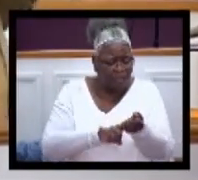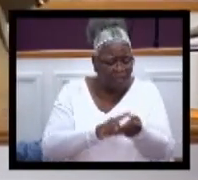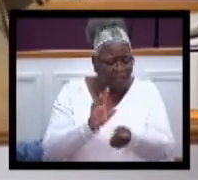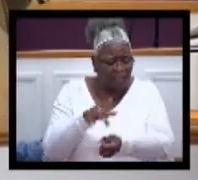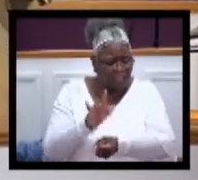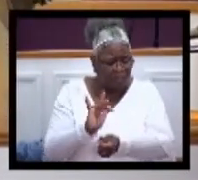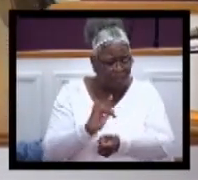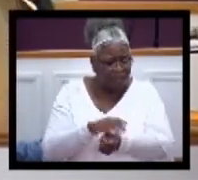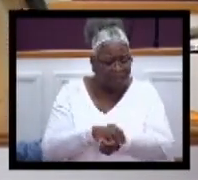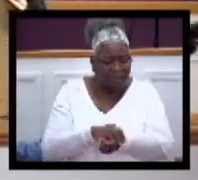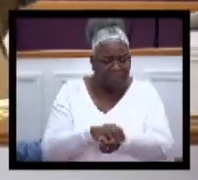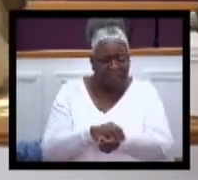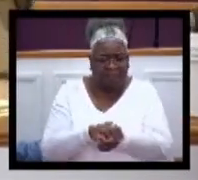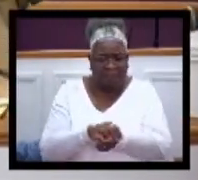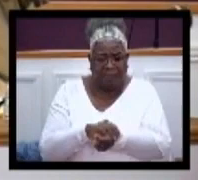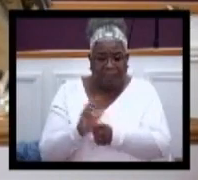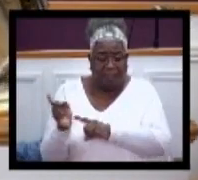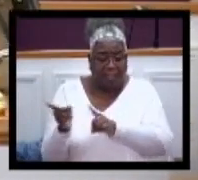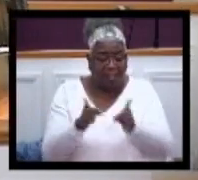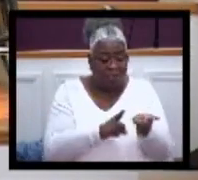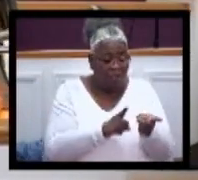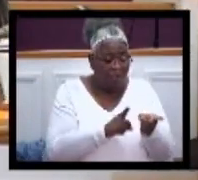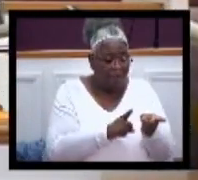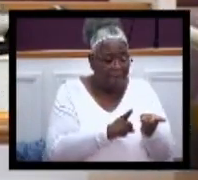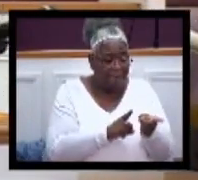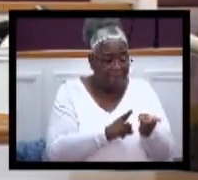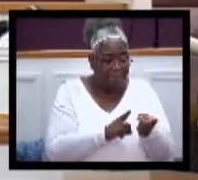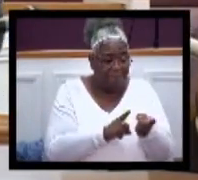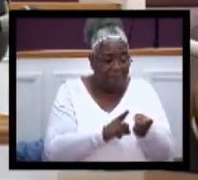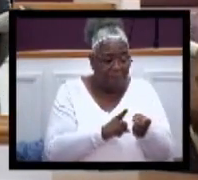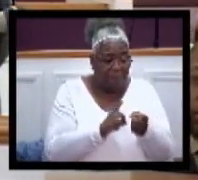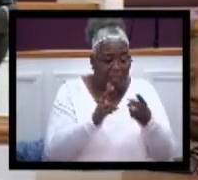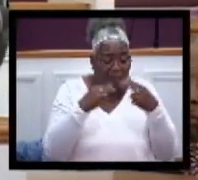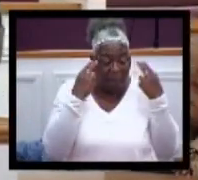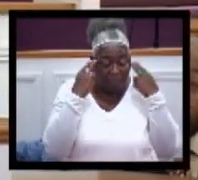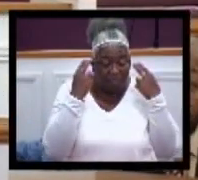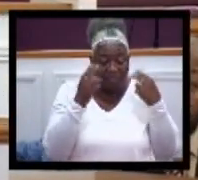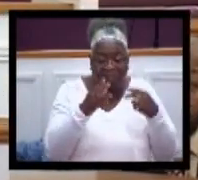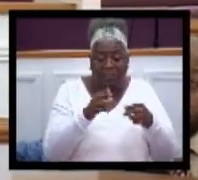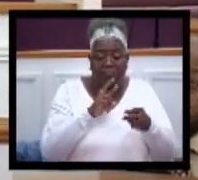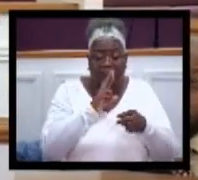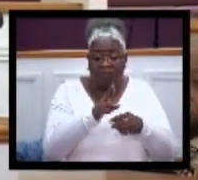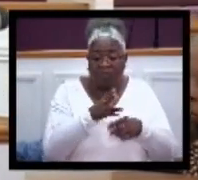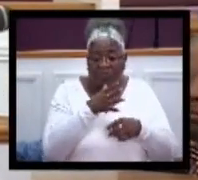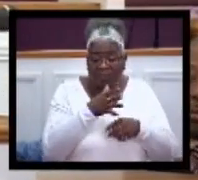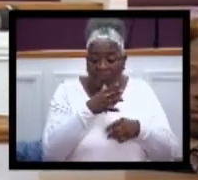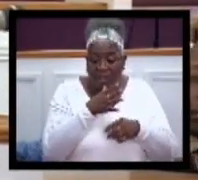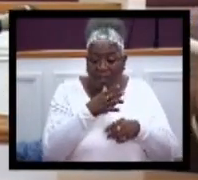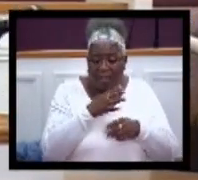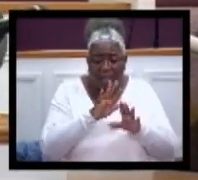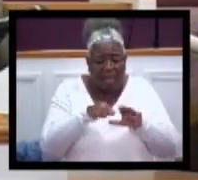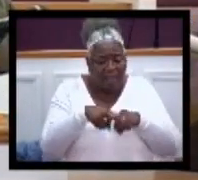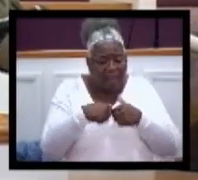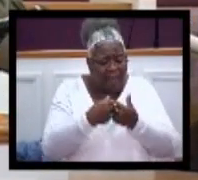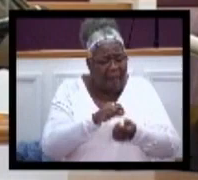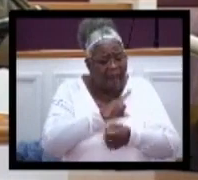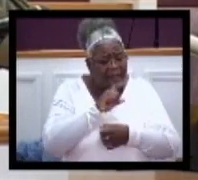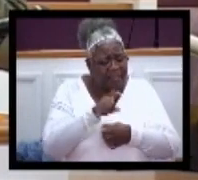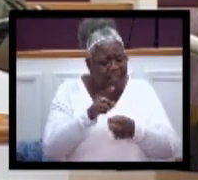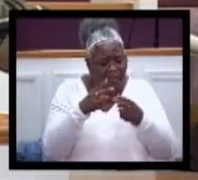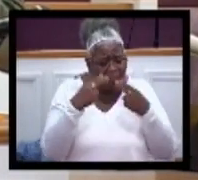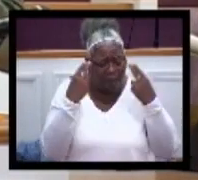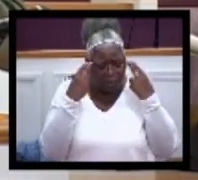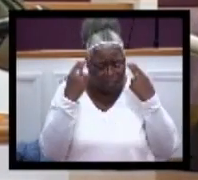what? They go get Moses' mama, and the question comes, how did